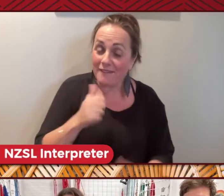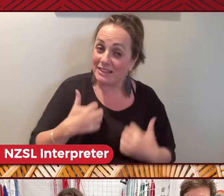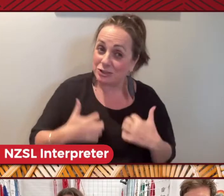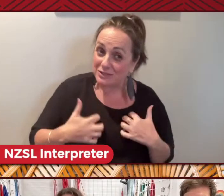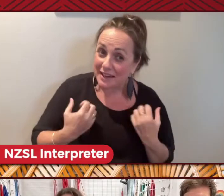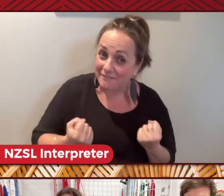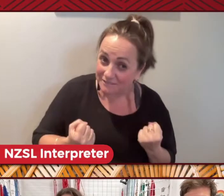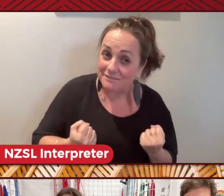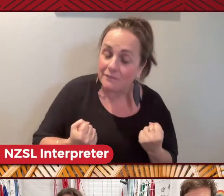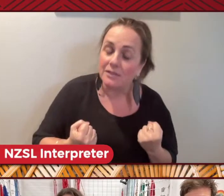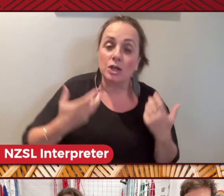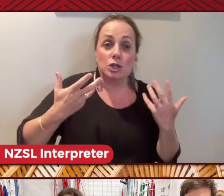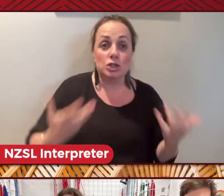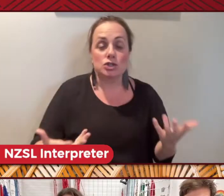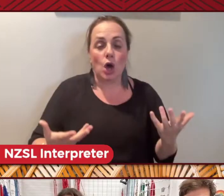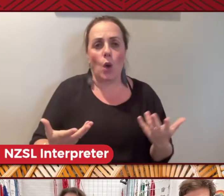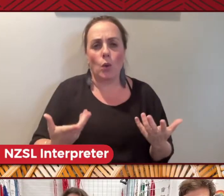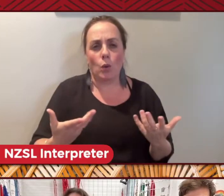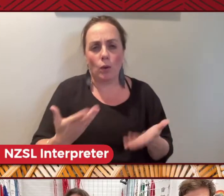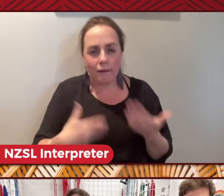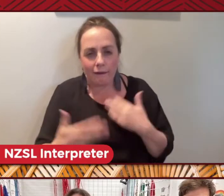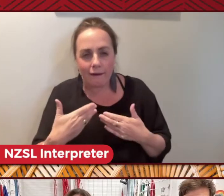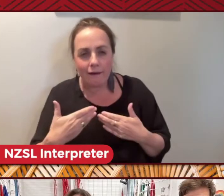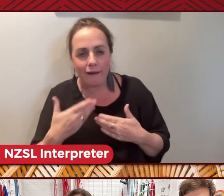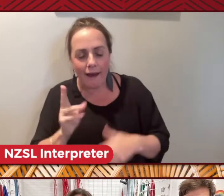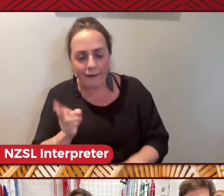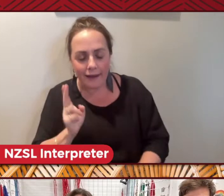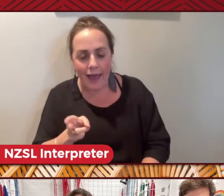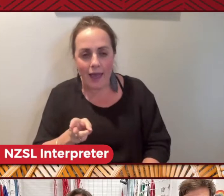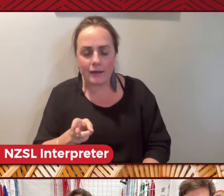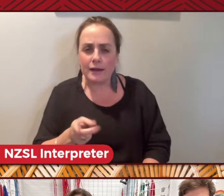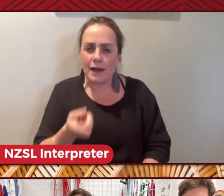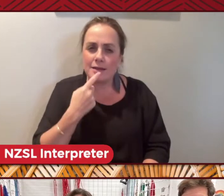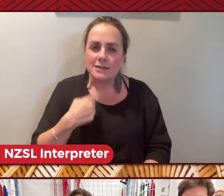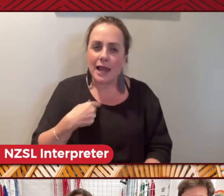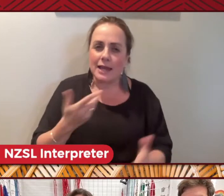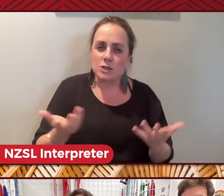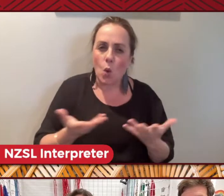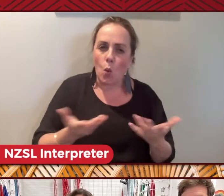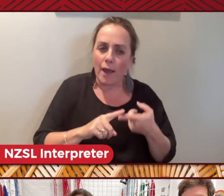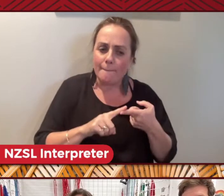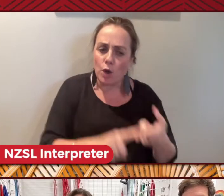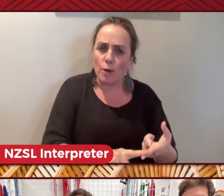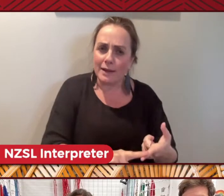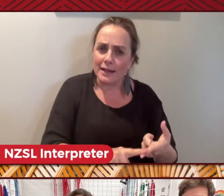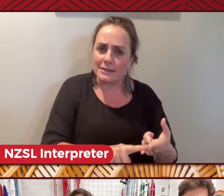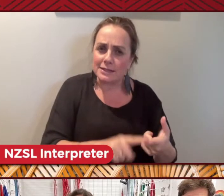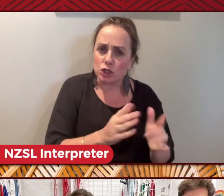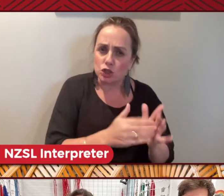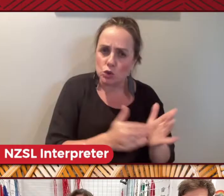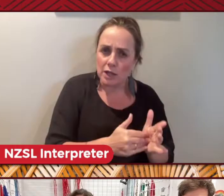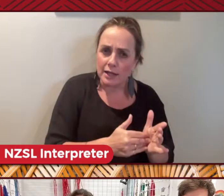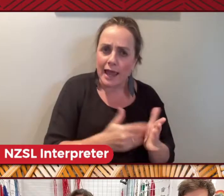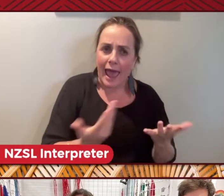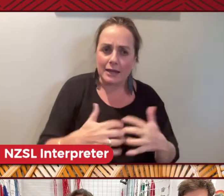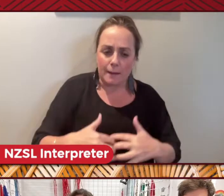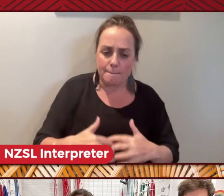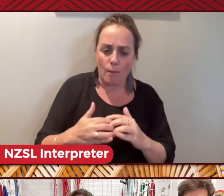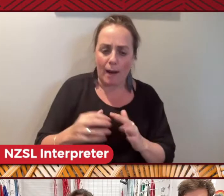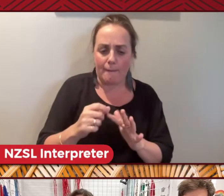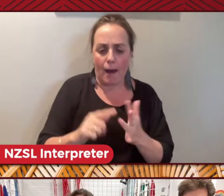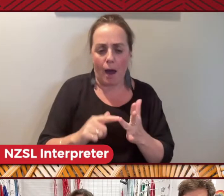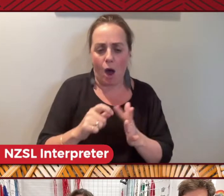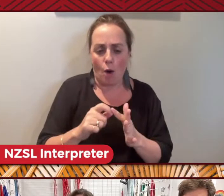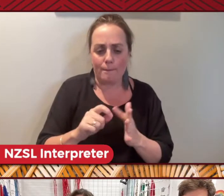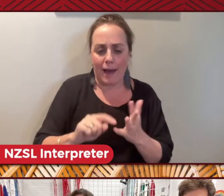So let's go over that again. Tell us where you have a permanent site in New Zealand and those pop-up locations and dates,